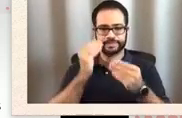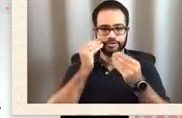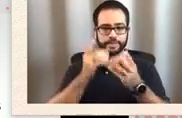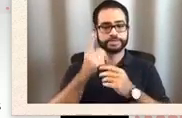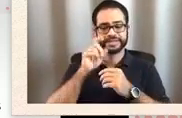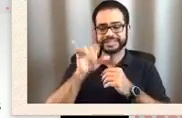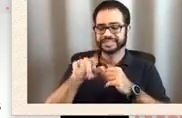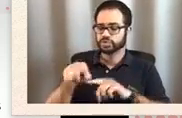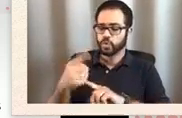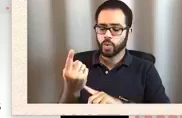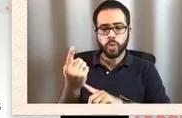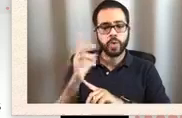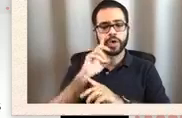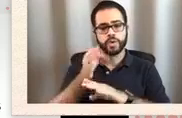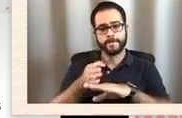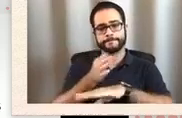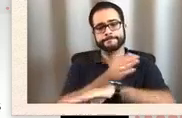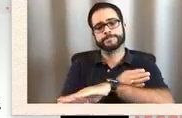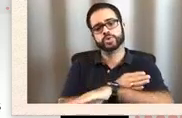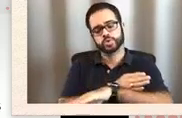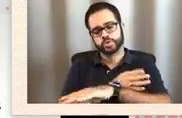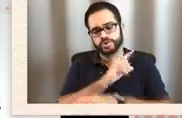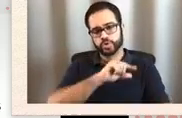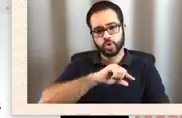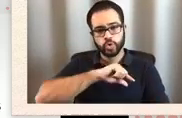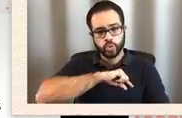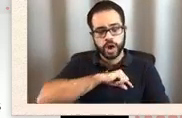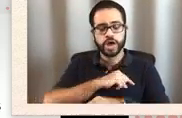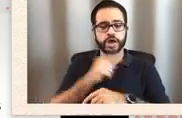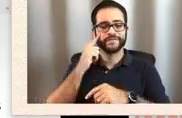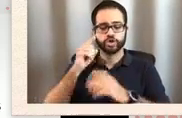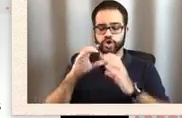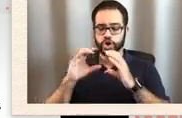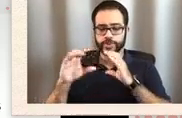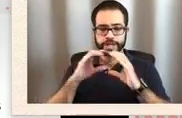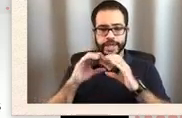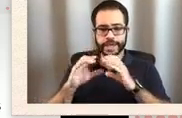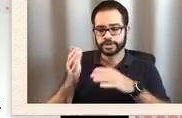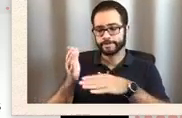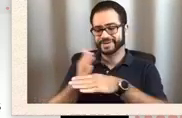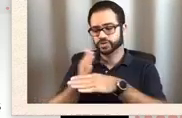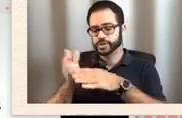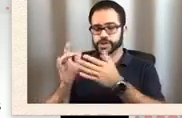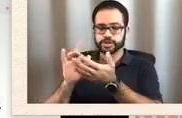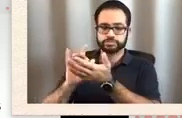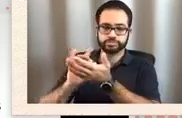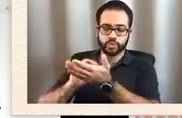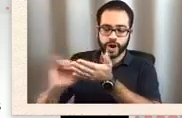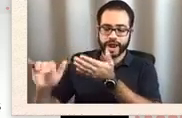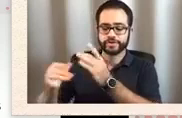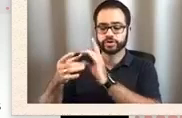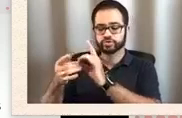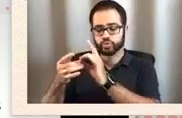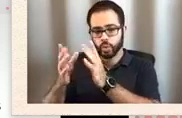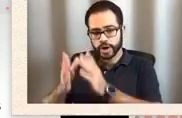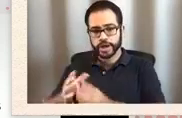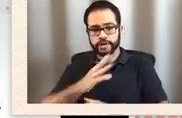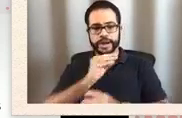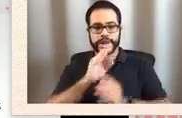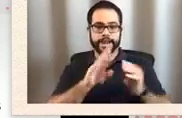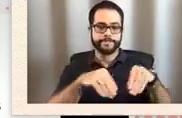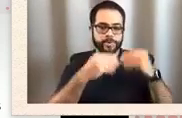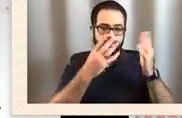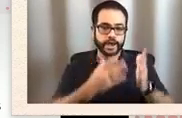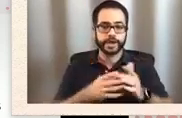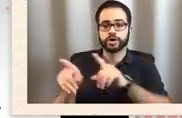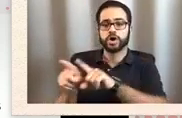going to improve the quality of the communication between the waiver support coordinators and the providers, as well as